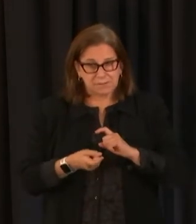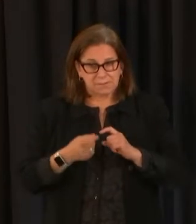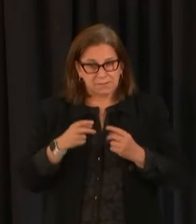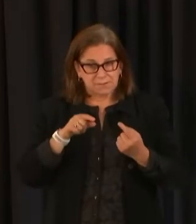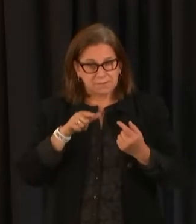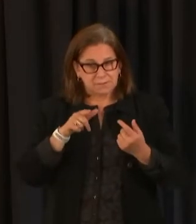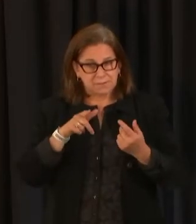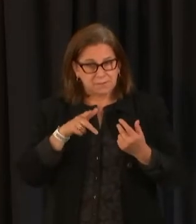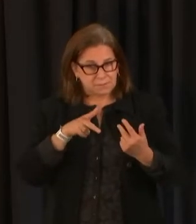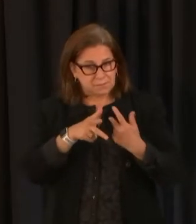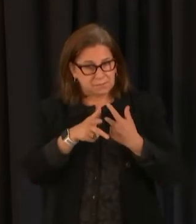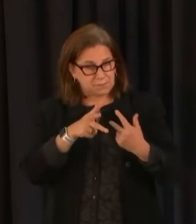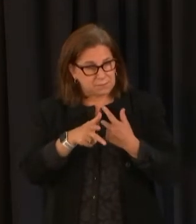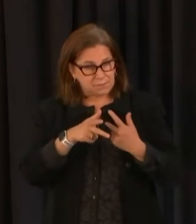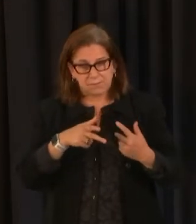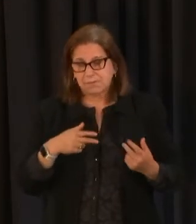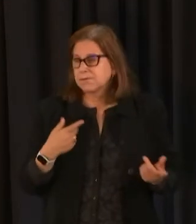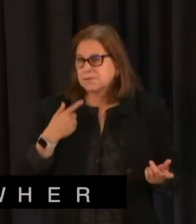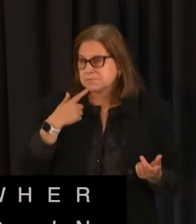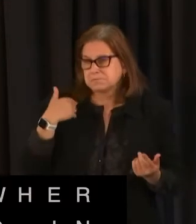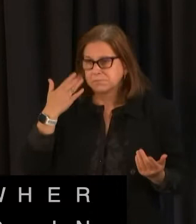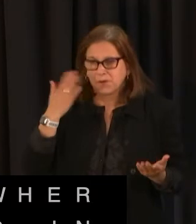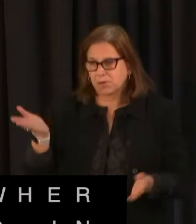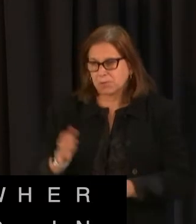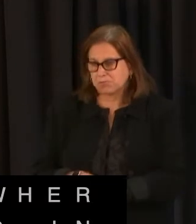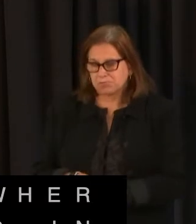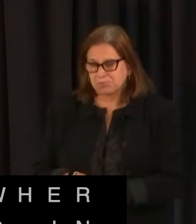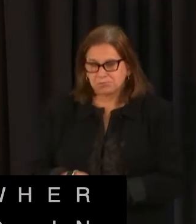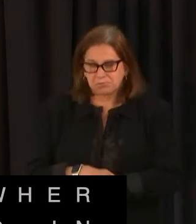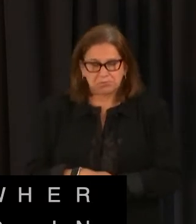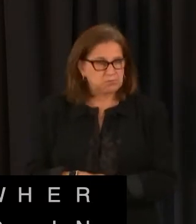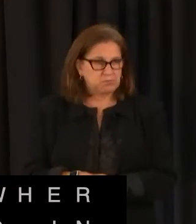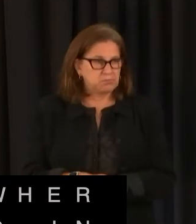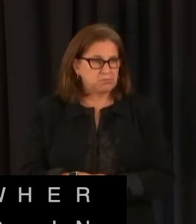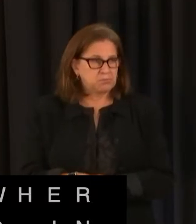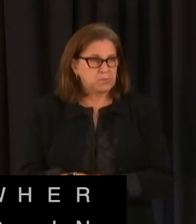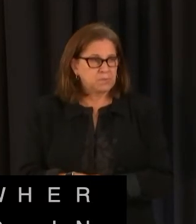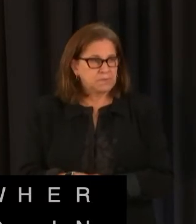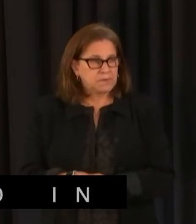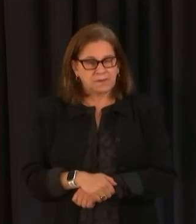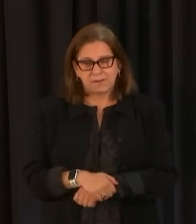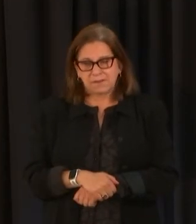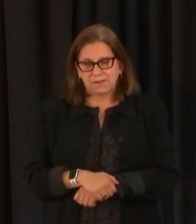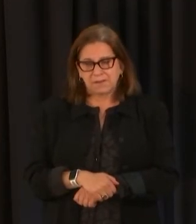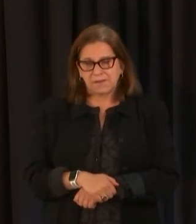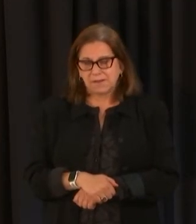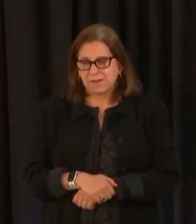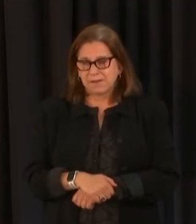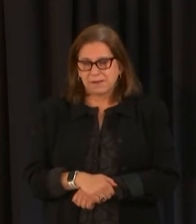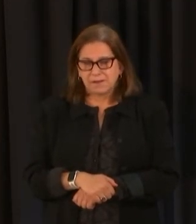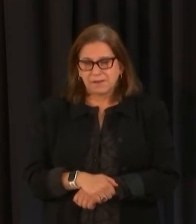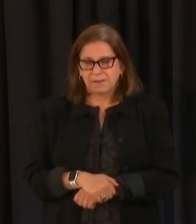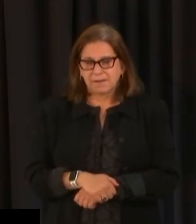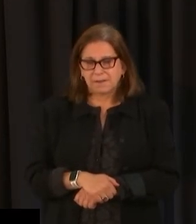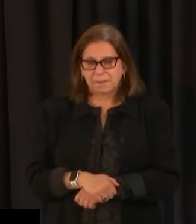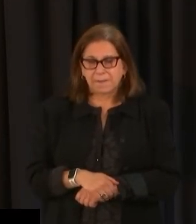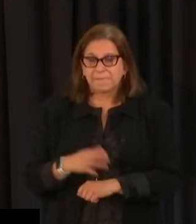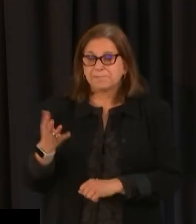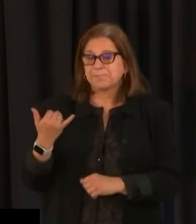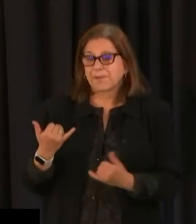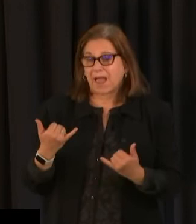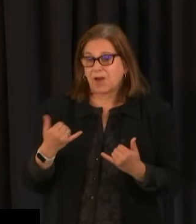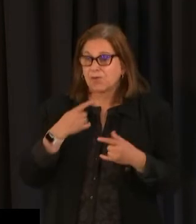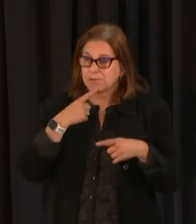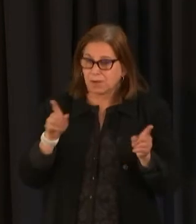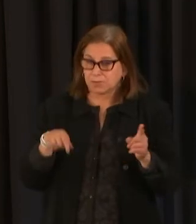inward during rush hour? We will not. And I shouldn't say that. Let me just say this. This